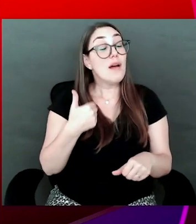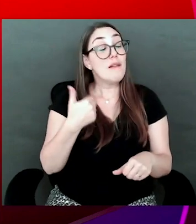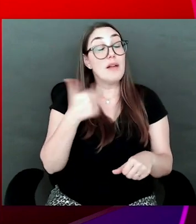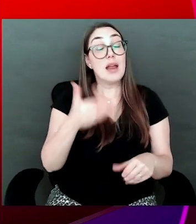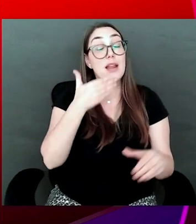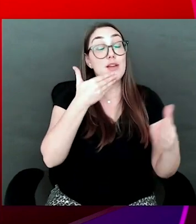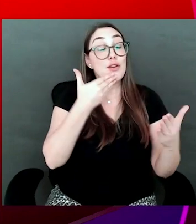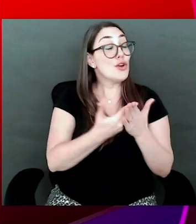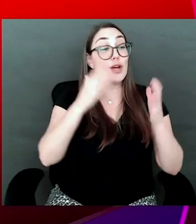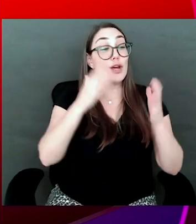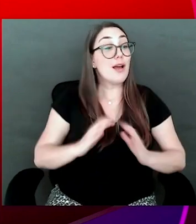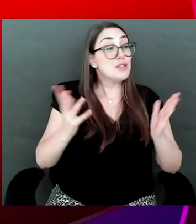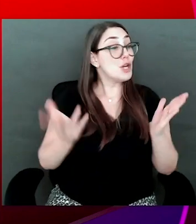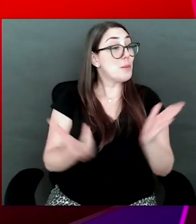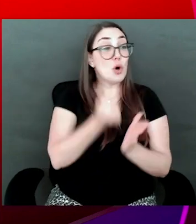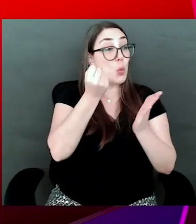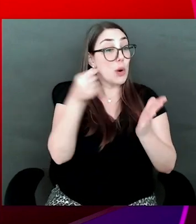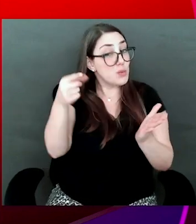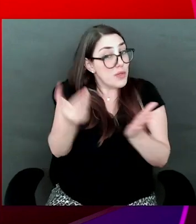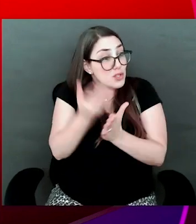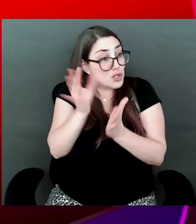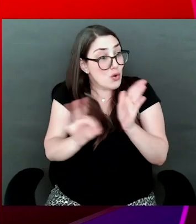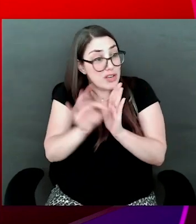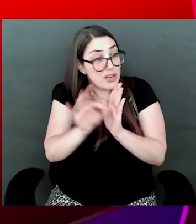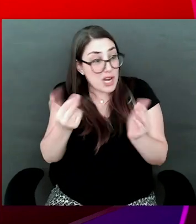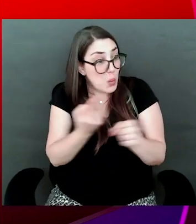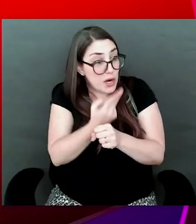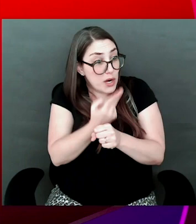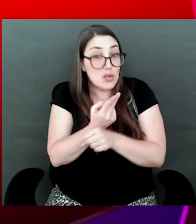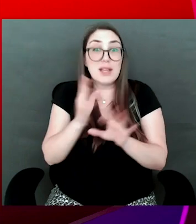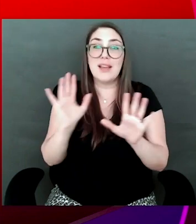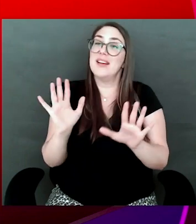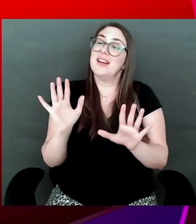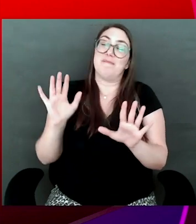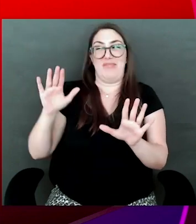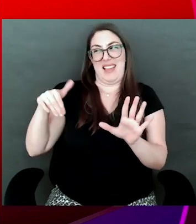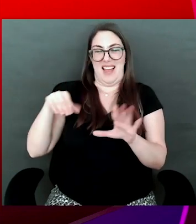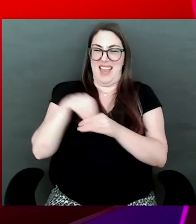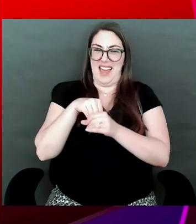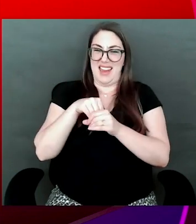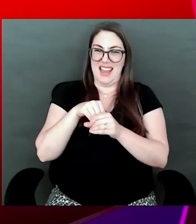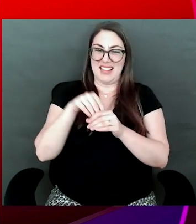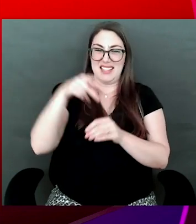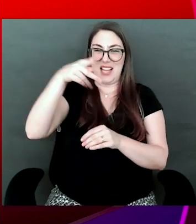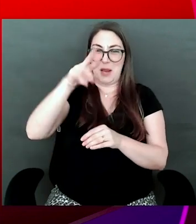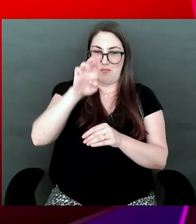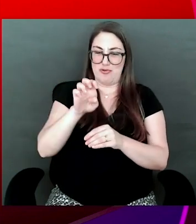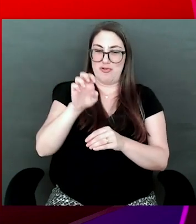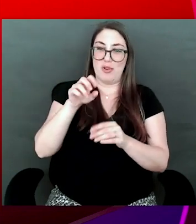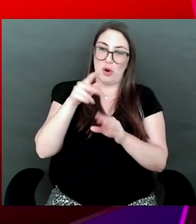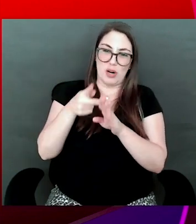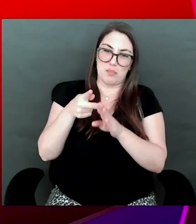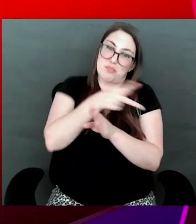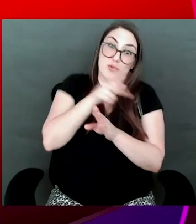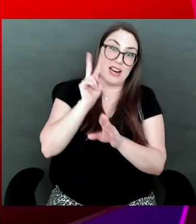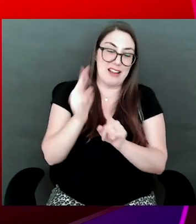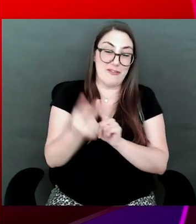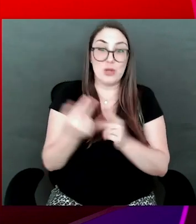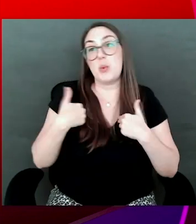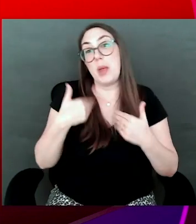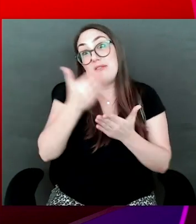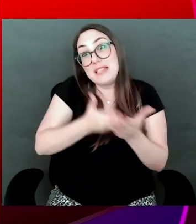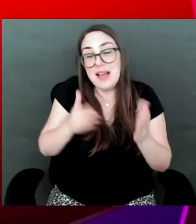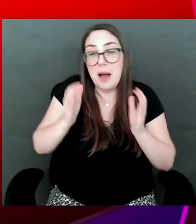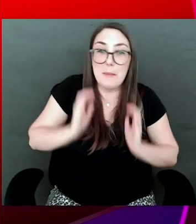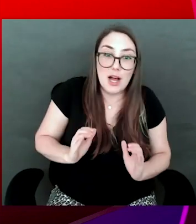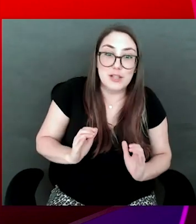wins with this new feature? Is anyone using this? Well, as I said, it's in preview. So we had some customers in preview. We have one quote in the blog. So the one I